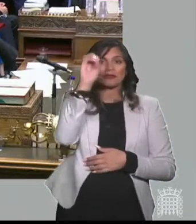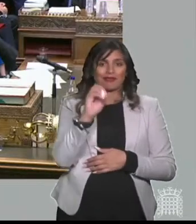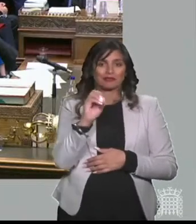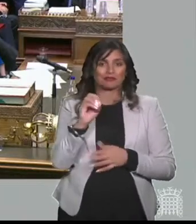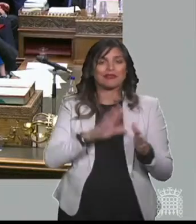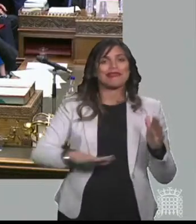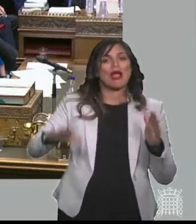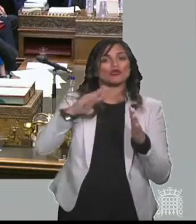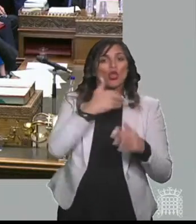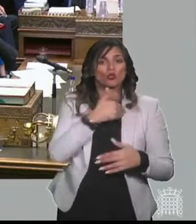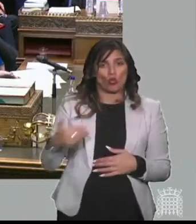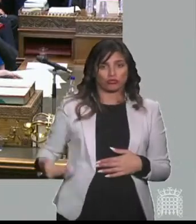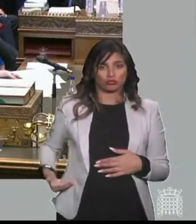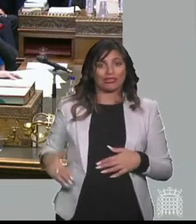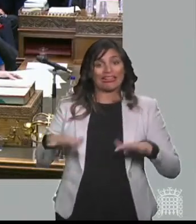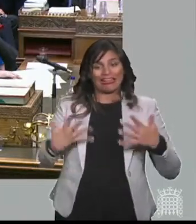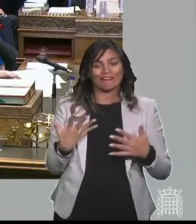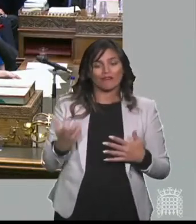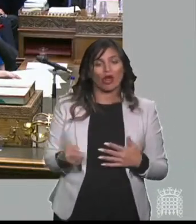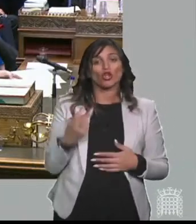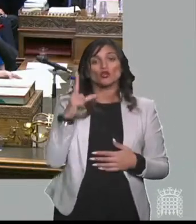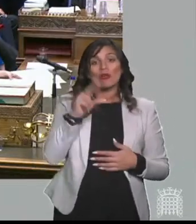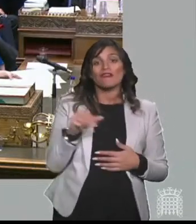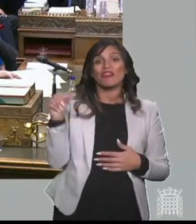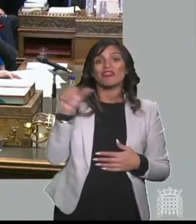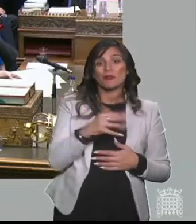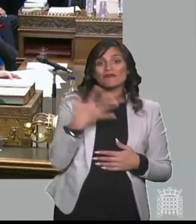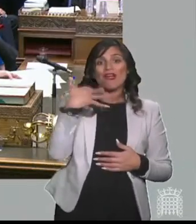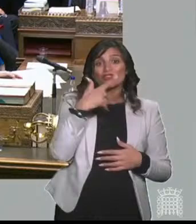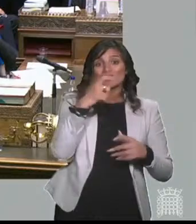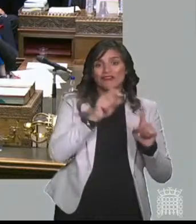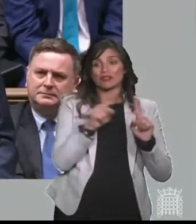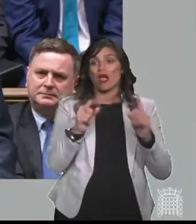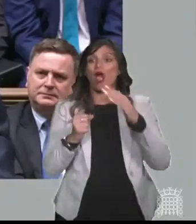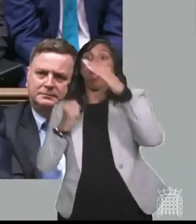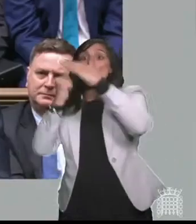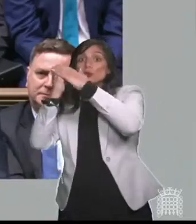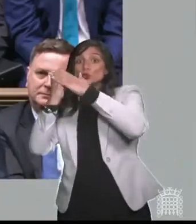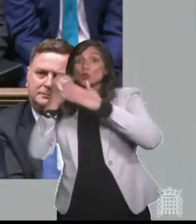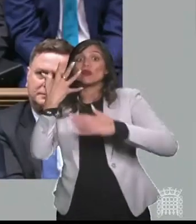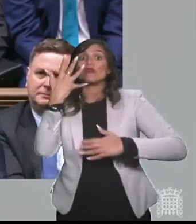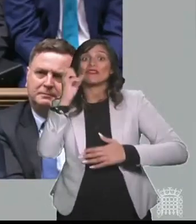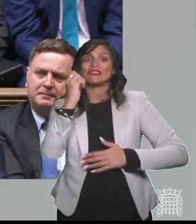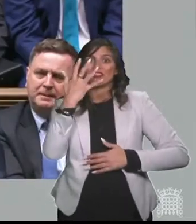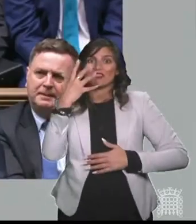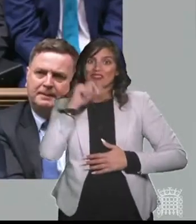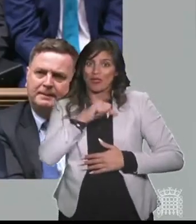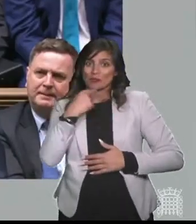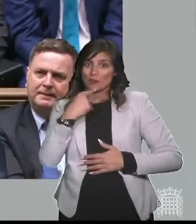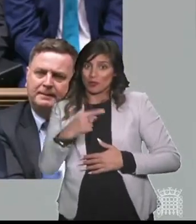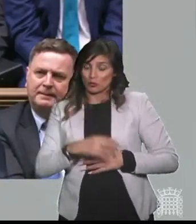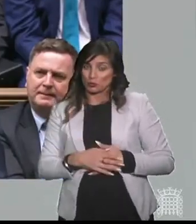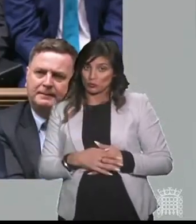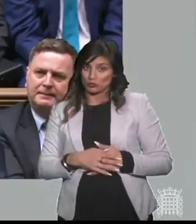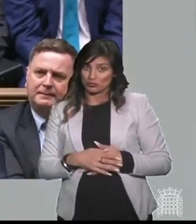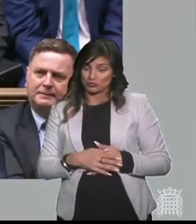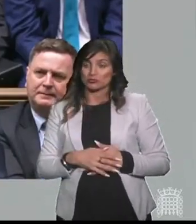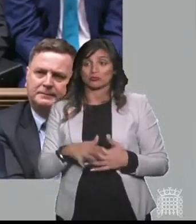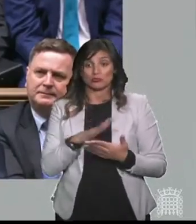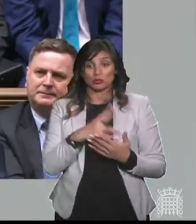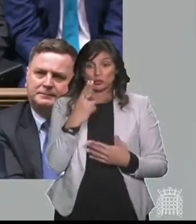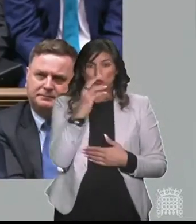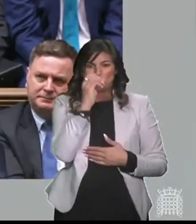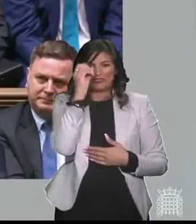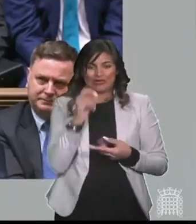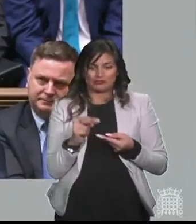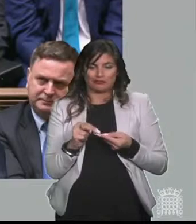earnings between $12,570 and $50,270. That is a 32% marginal tax